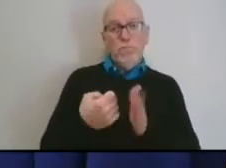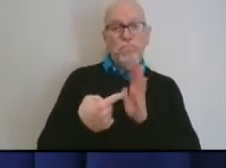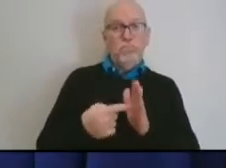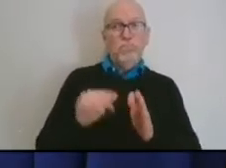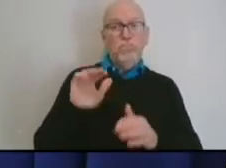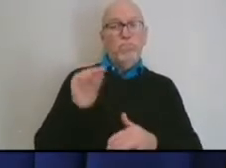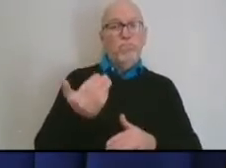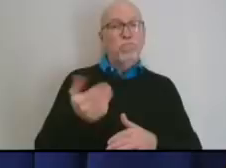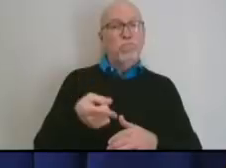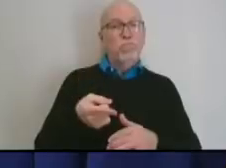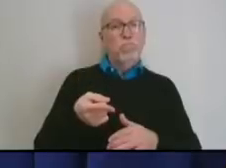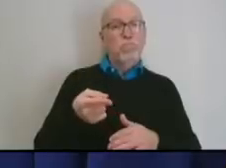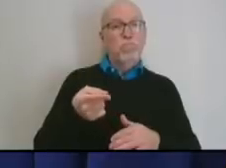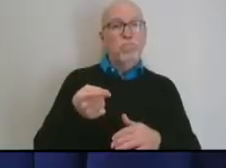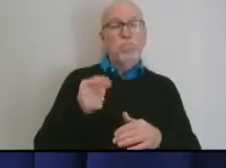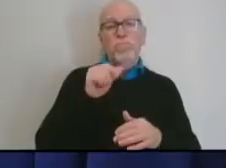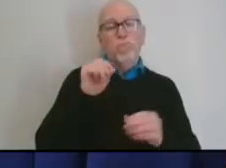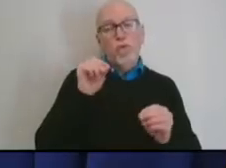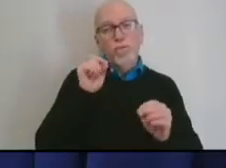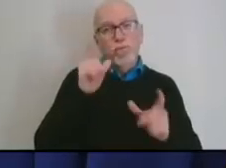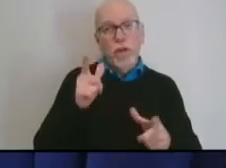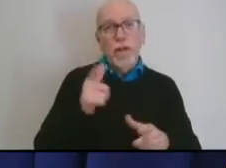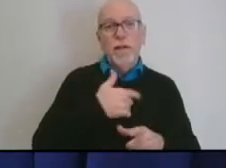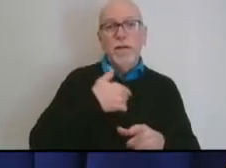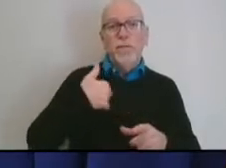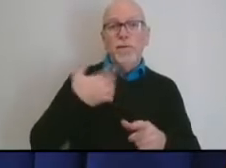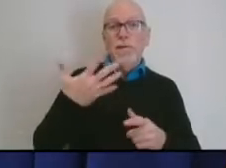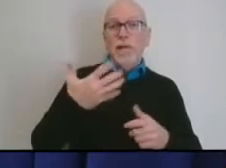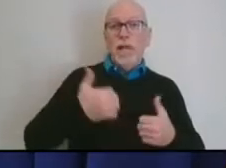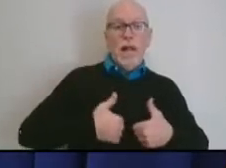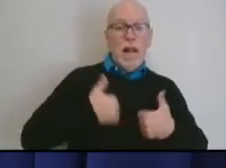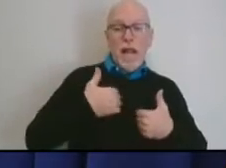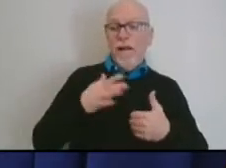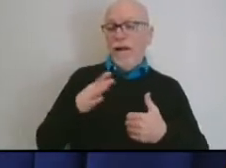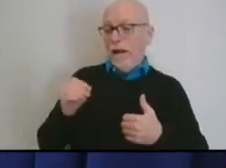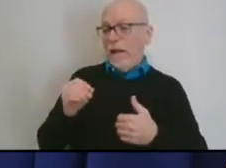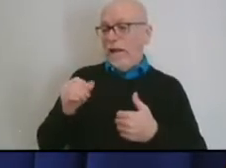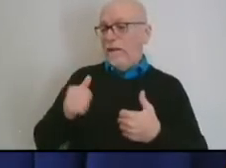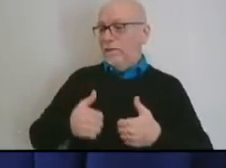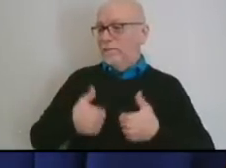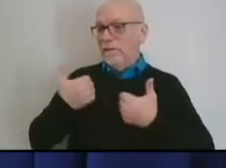also, likewise, no surprise, when you're balancing lives and livelihoods,